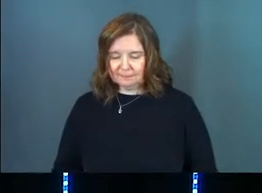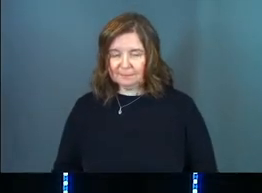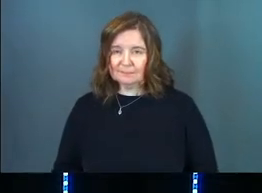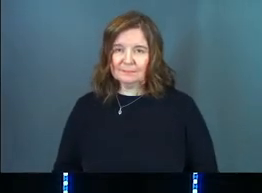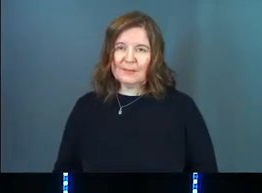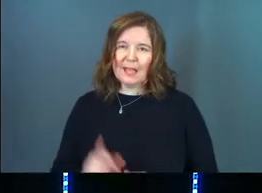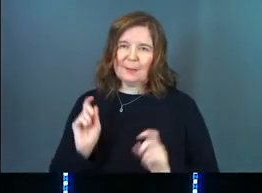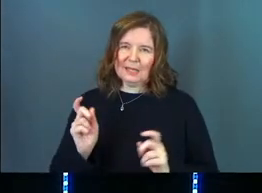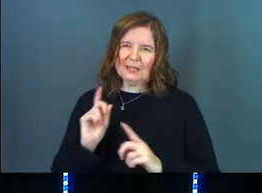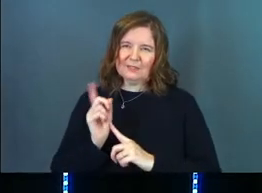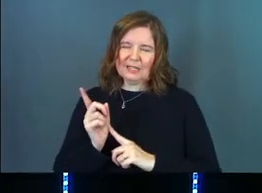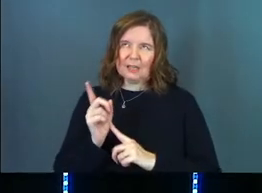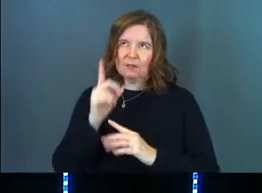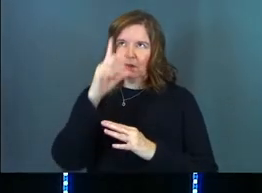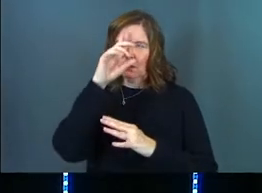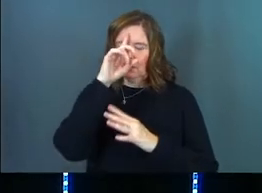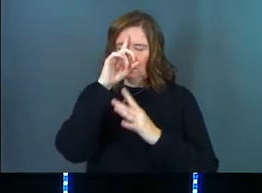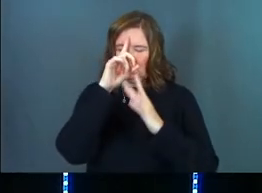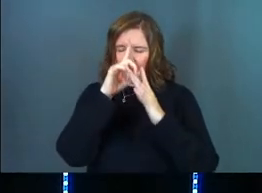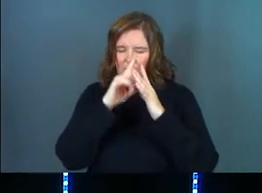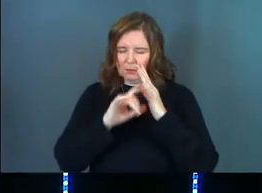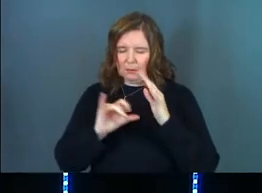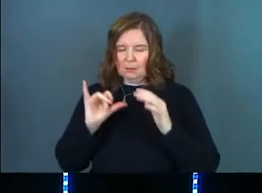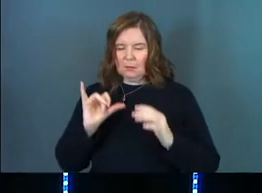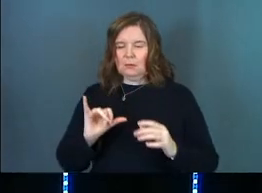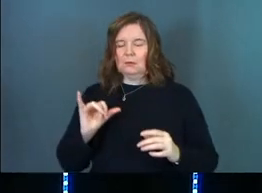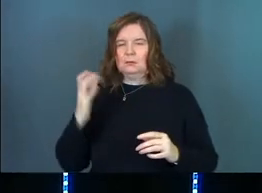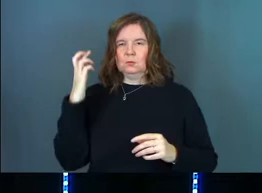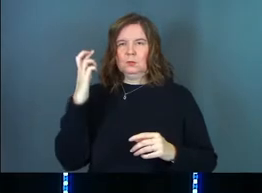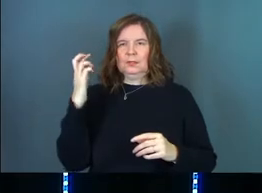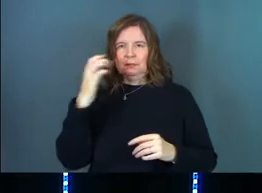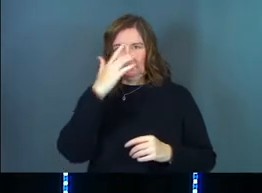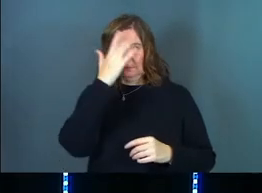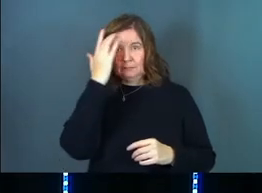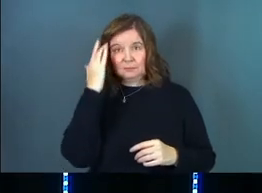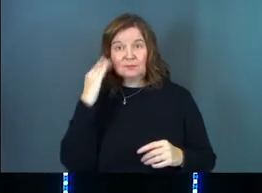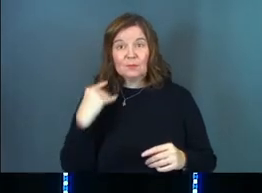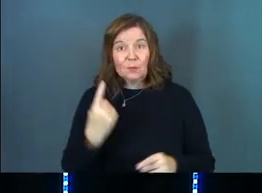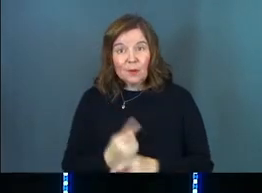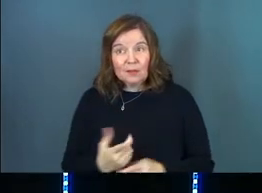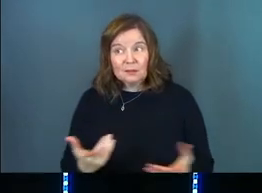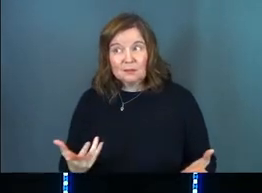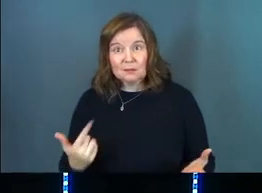I'm going to give a second for that to settle in. Aren't we?